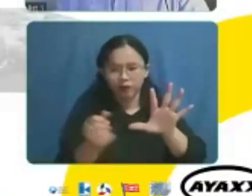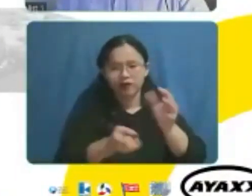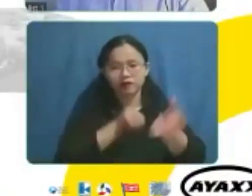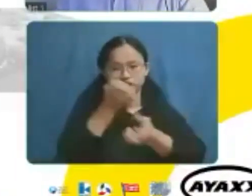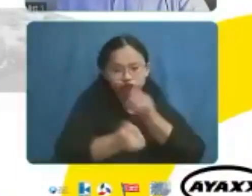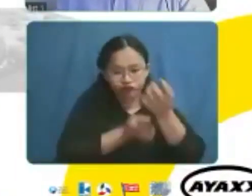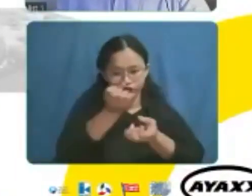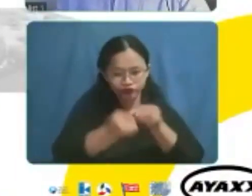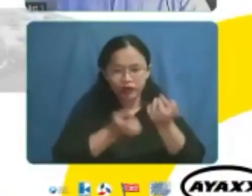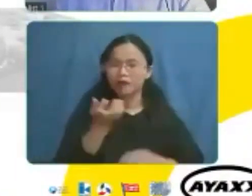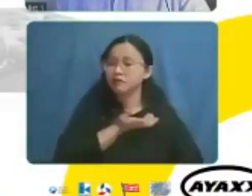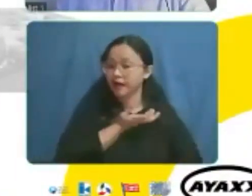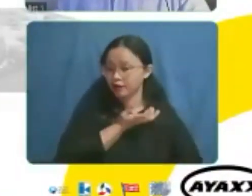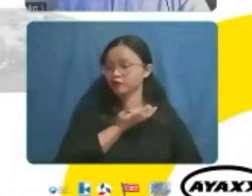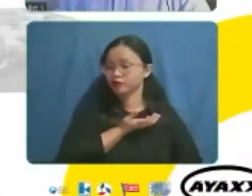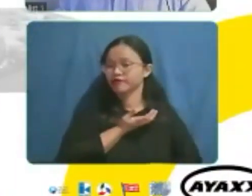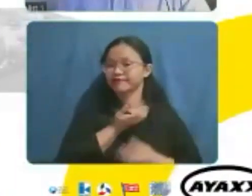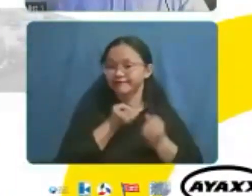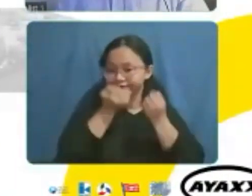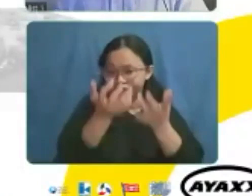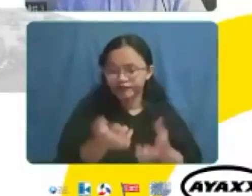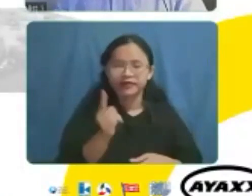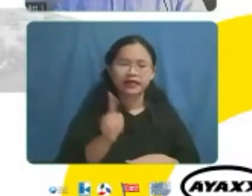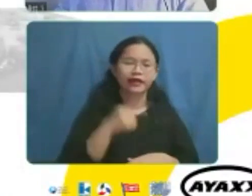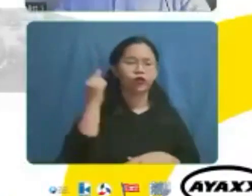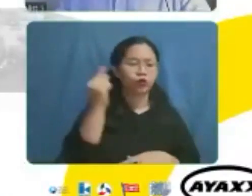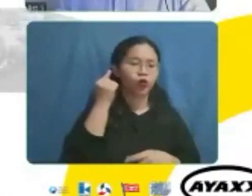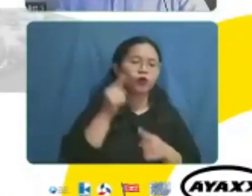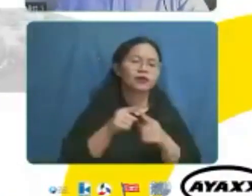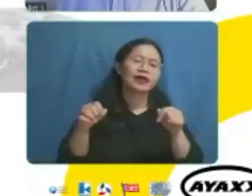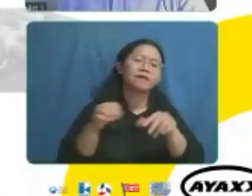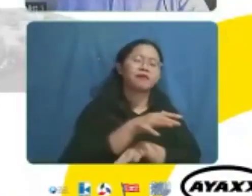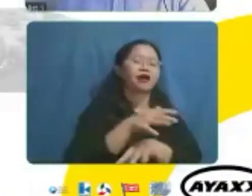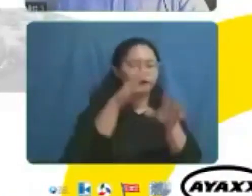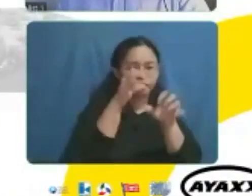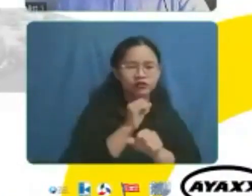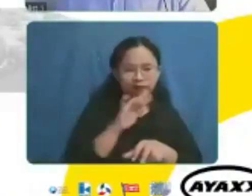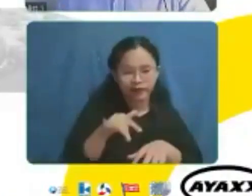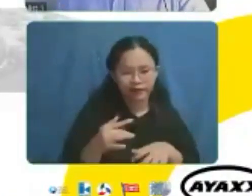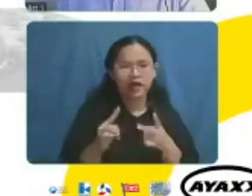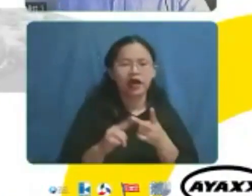conditions, and measures that individuals and policymakers can take to